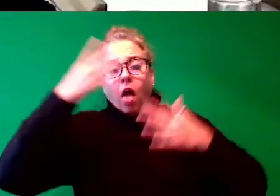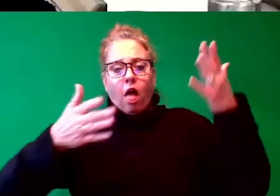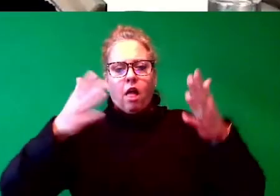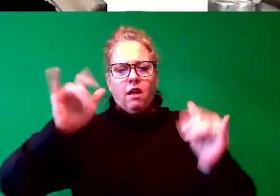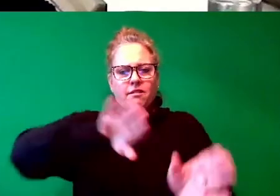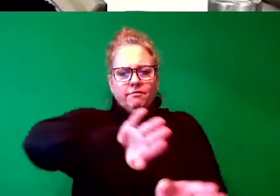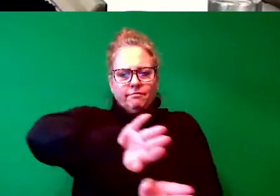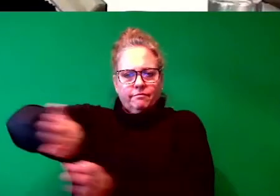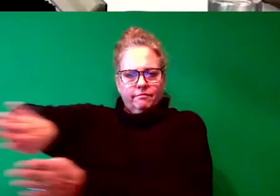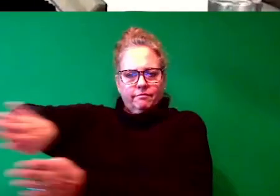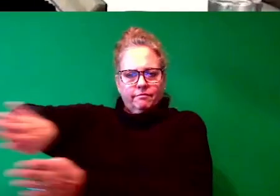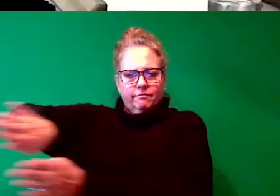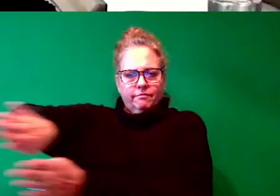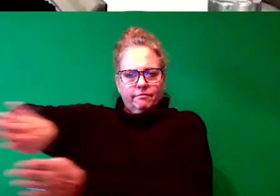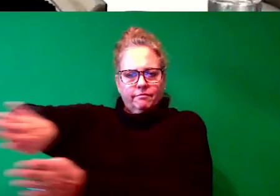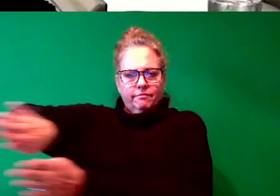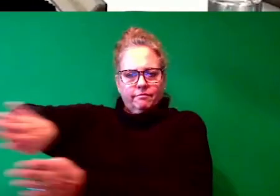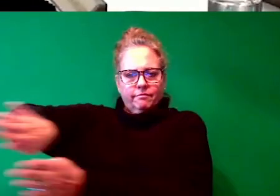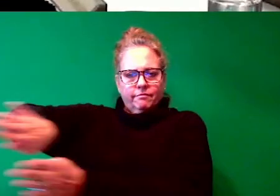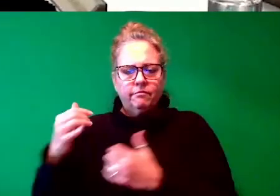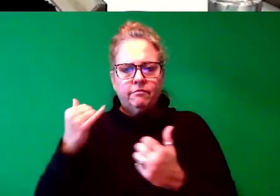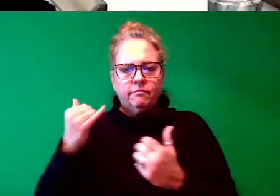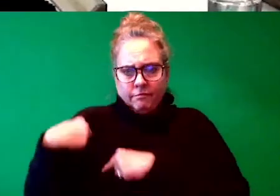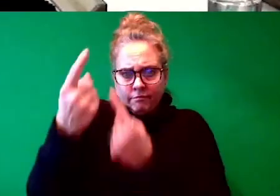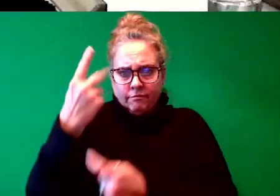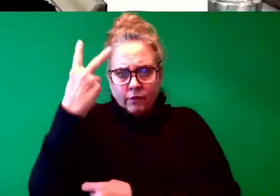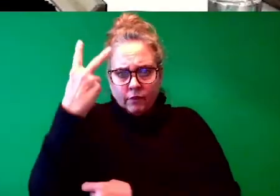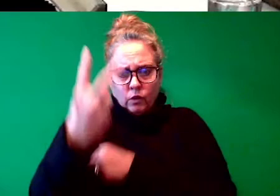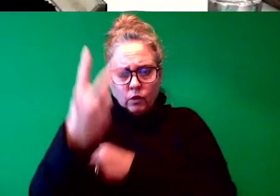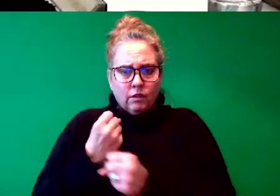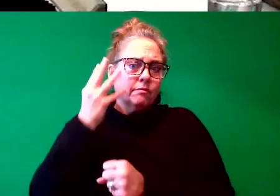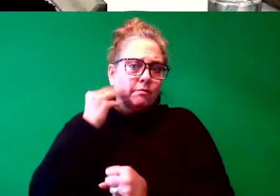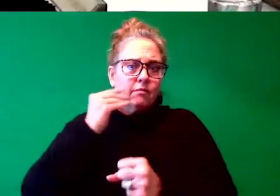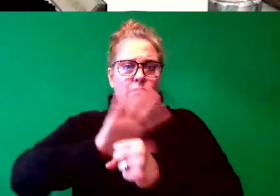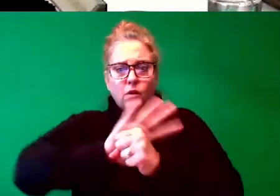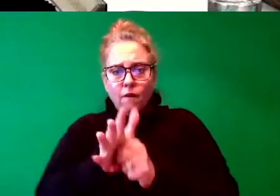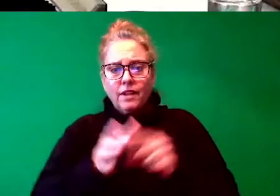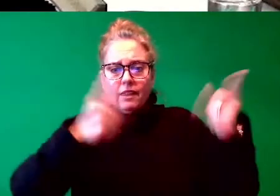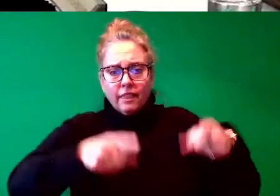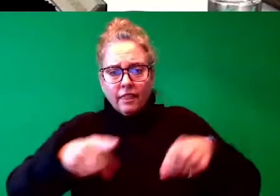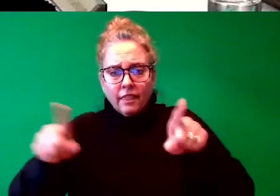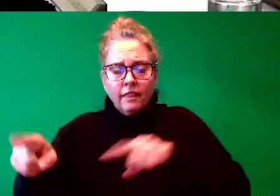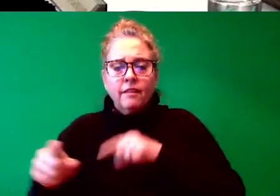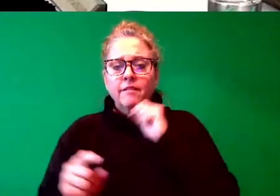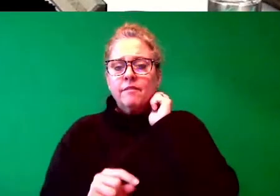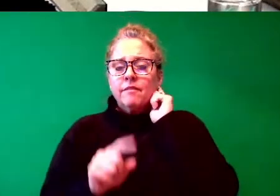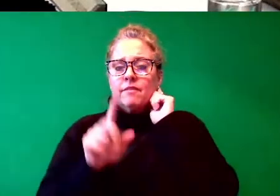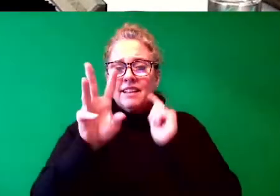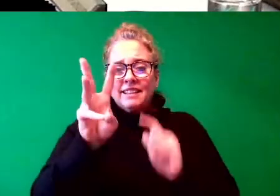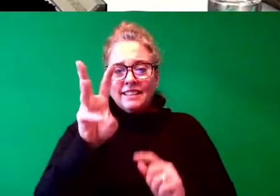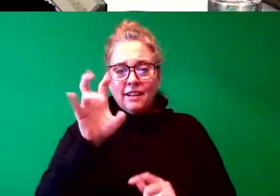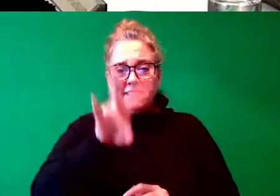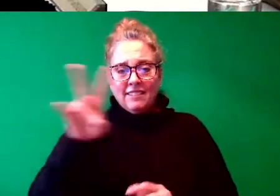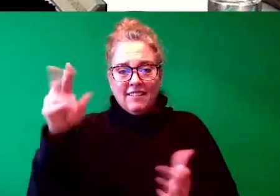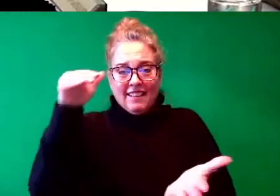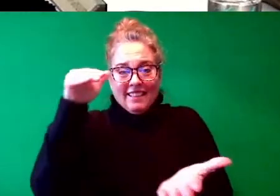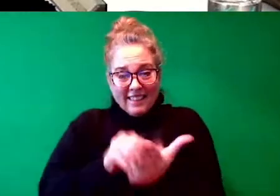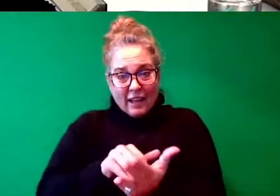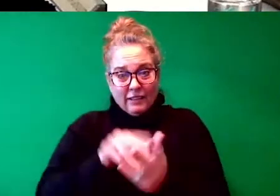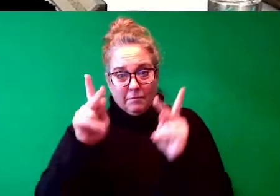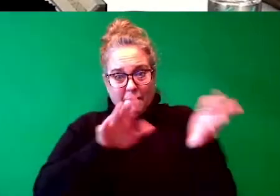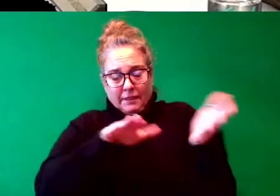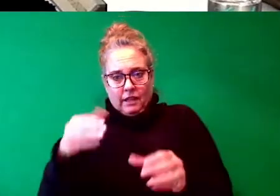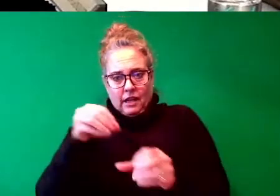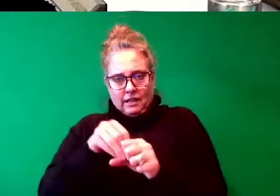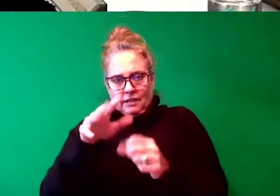lessons from our almost 2-year experience with COVID-19. After 670,000 plus deaths in the U.S. from